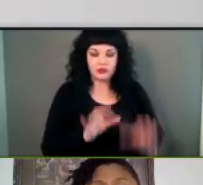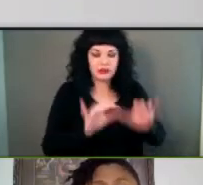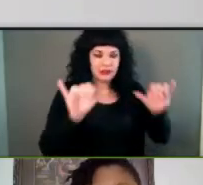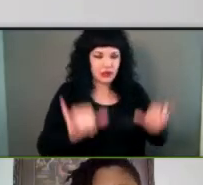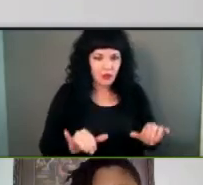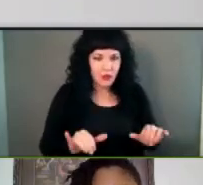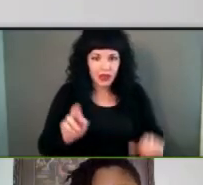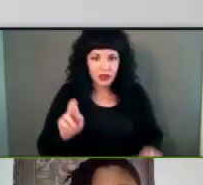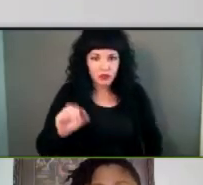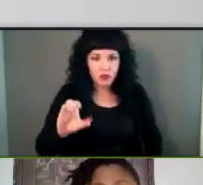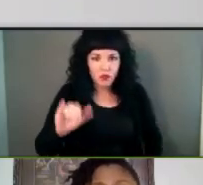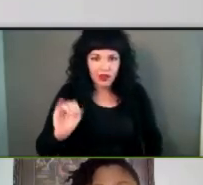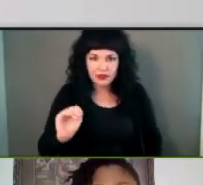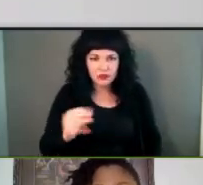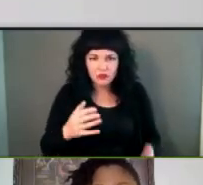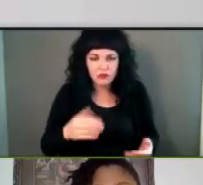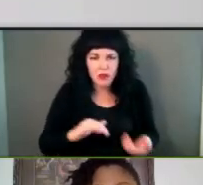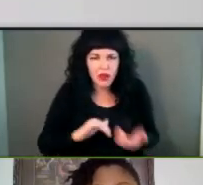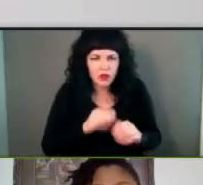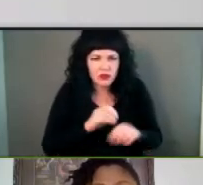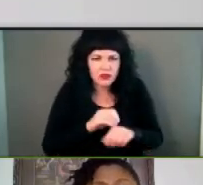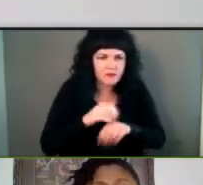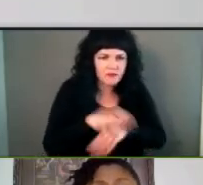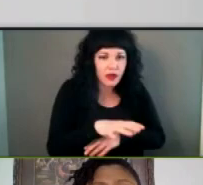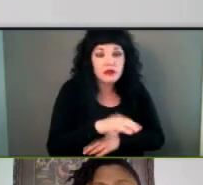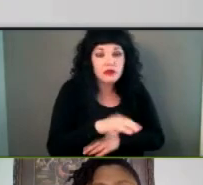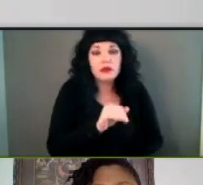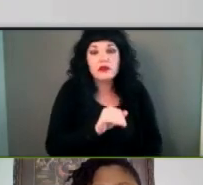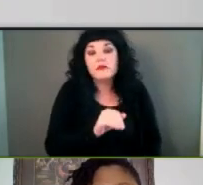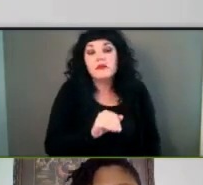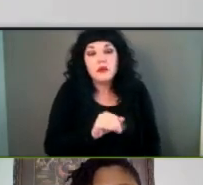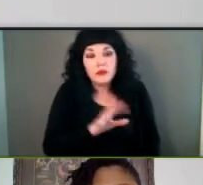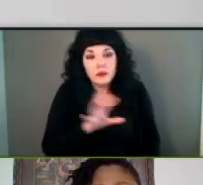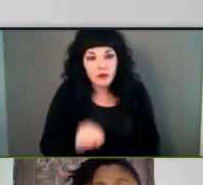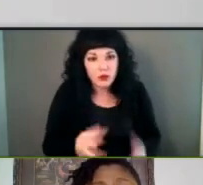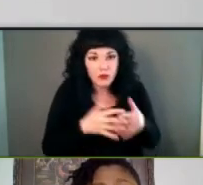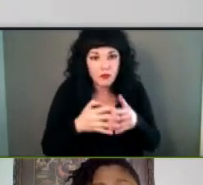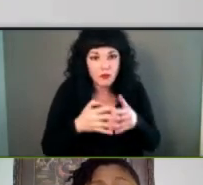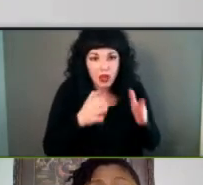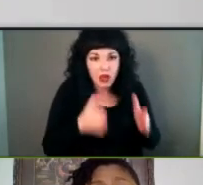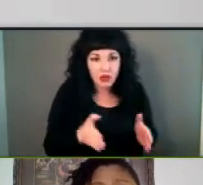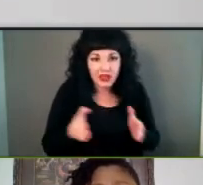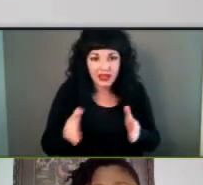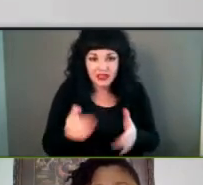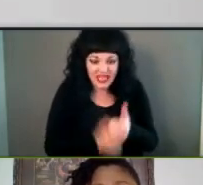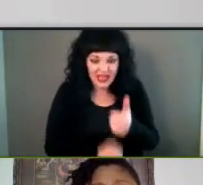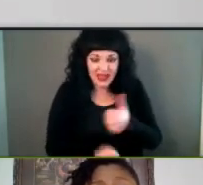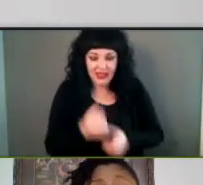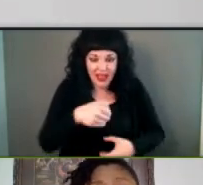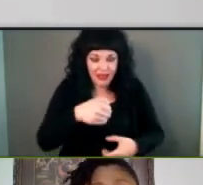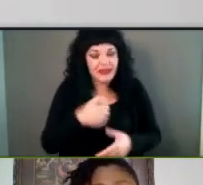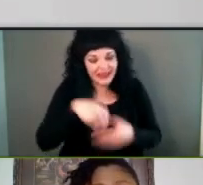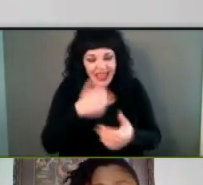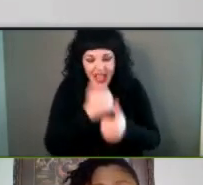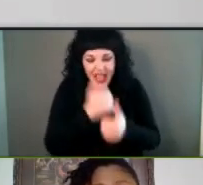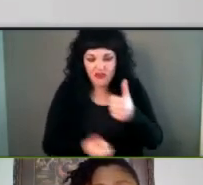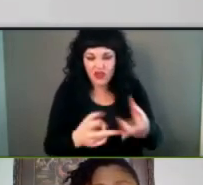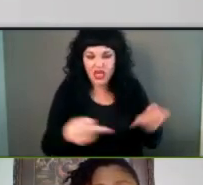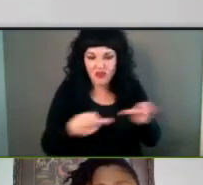every space that we enter. Given these recommendations, I encourage all allies to make a